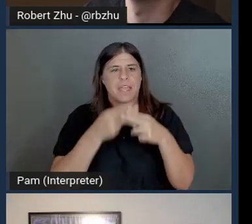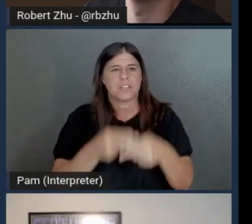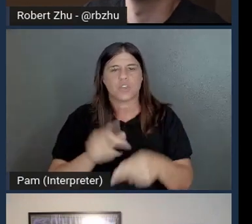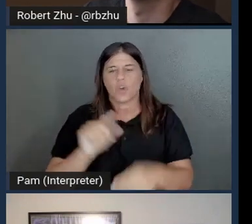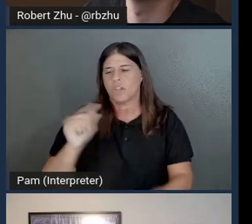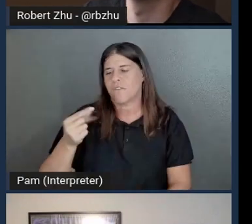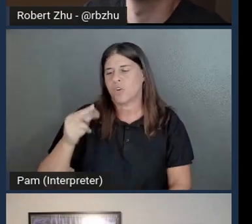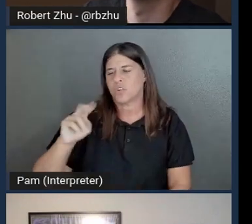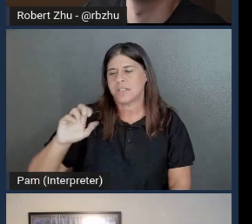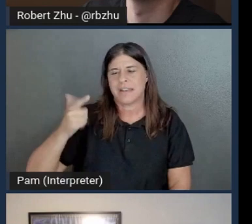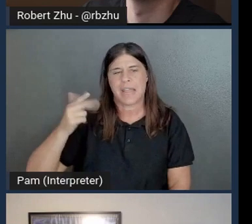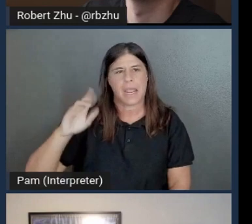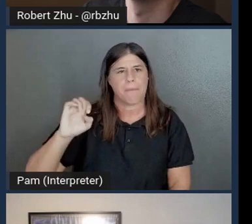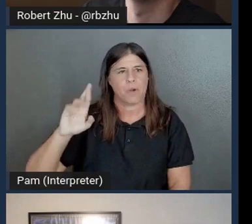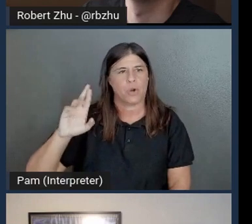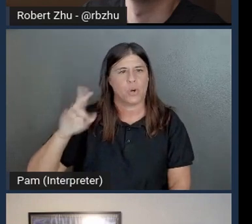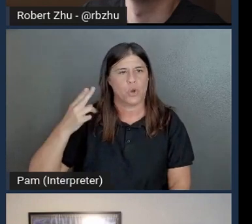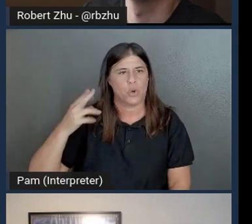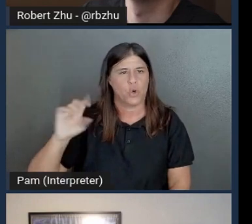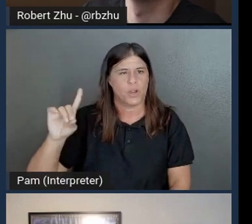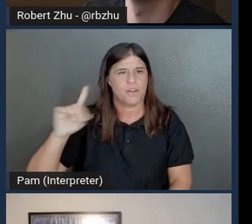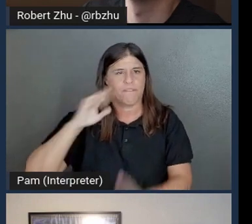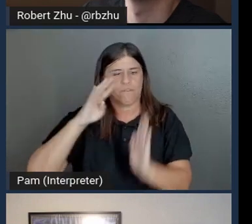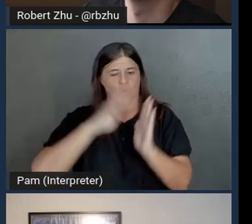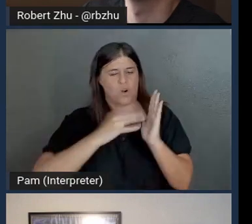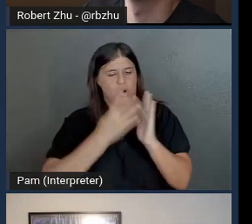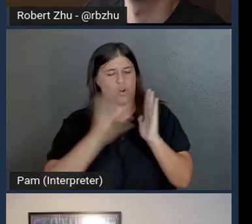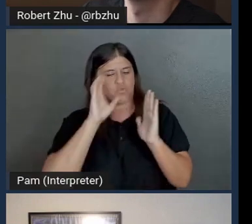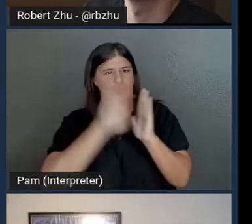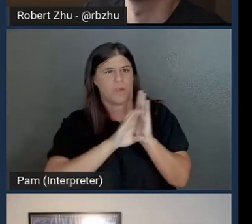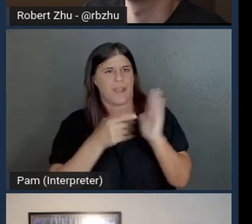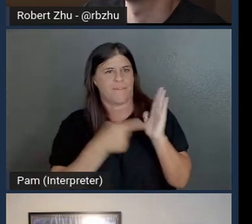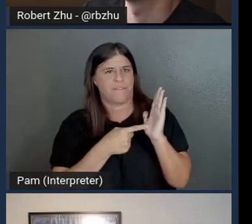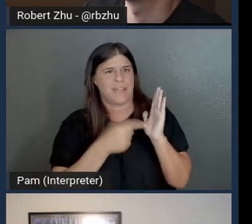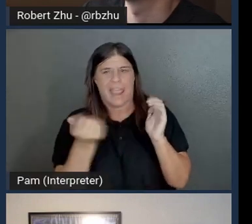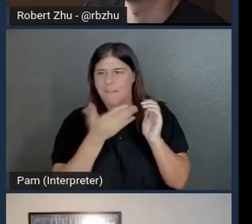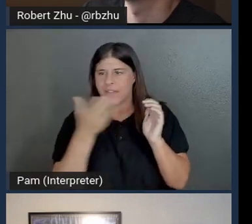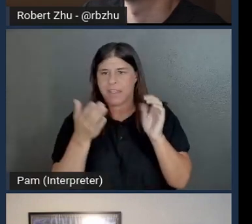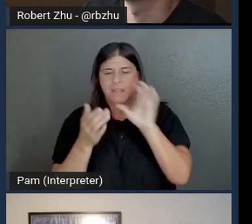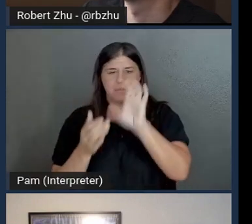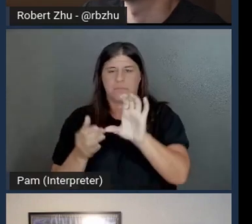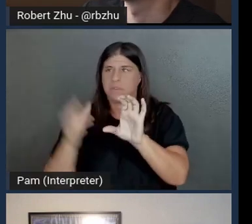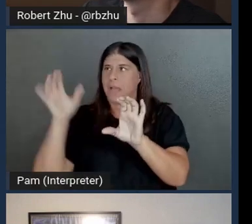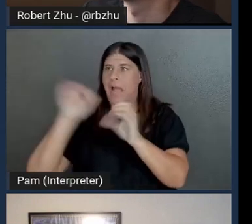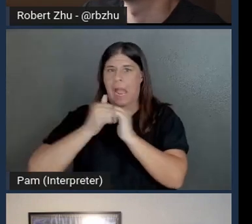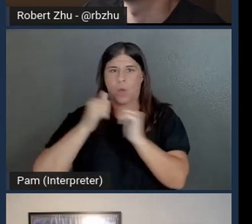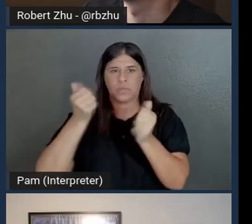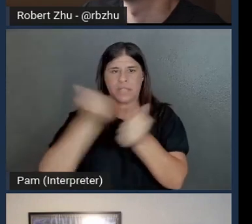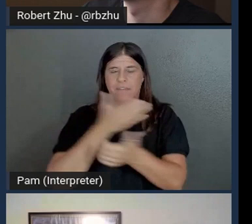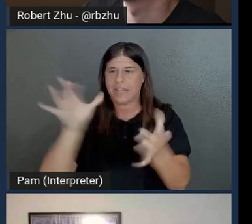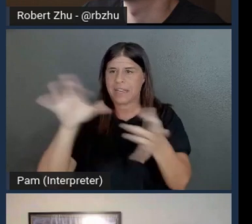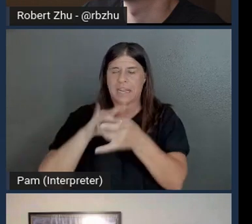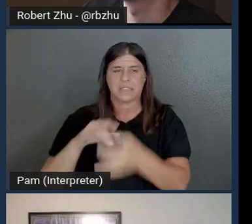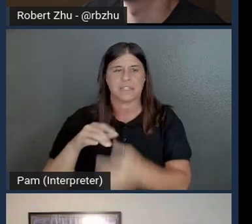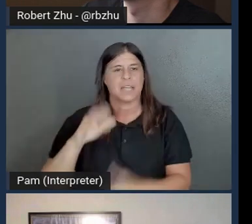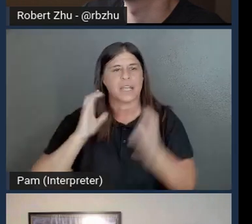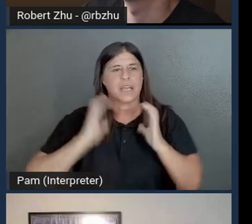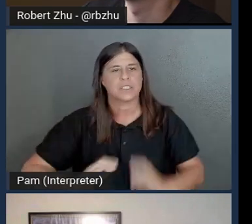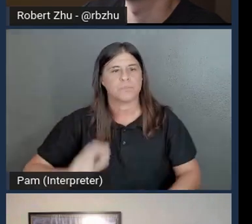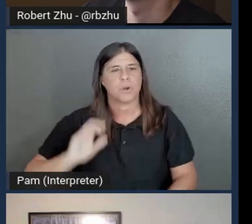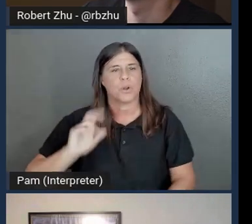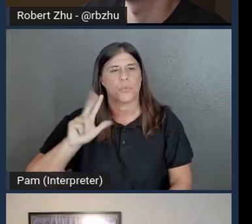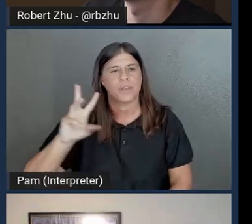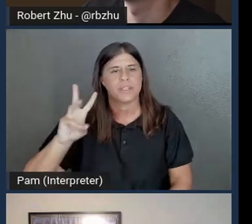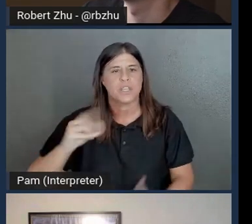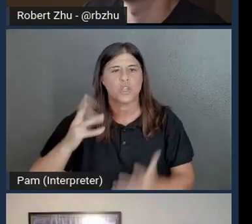neighborhooding graph, which is basically give me something and all of the connections to it. And this is really common in something like customer 360 use cases where you want to get a